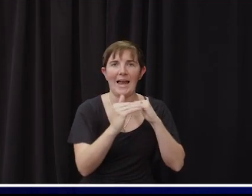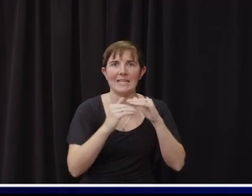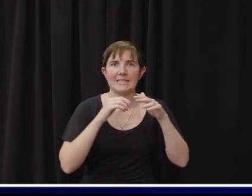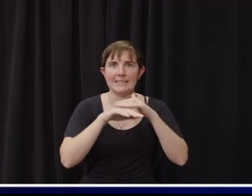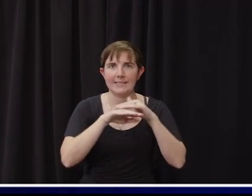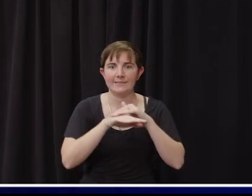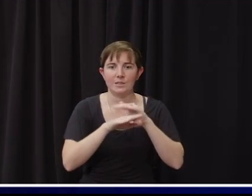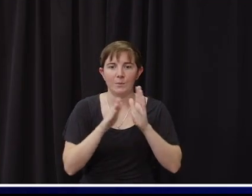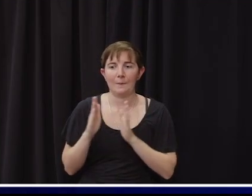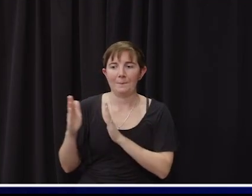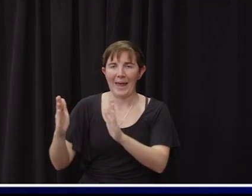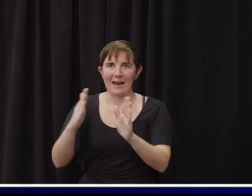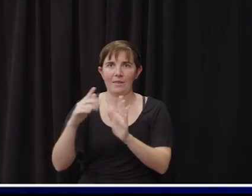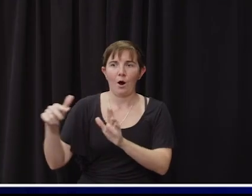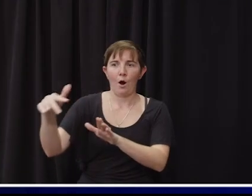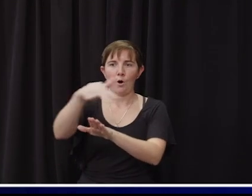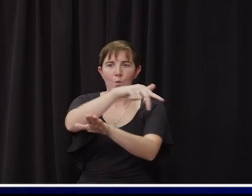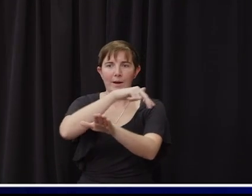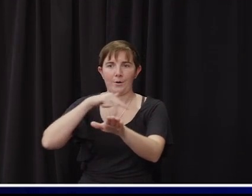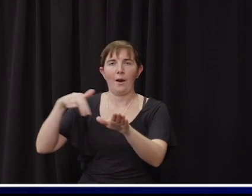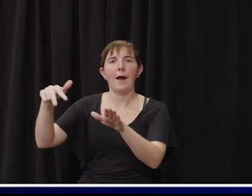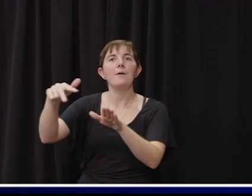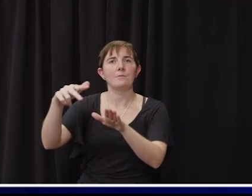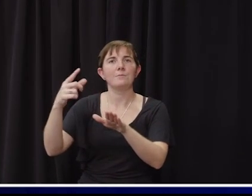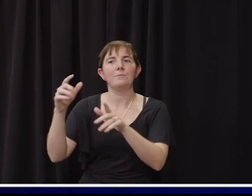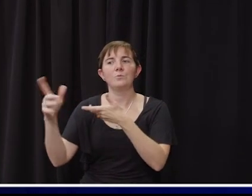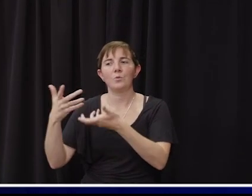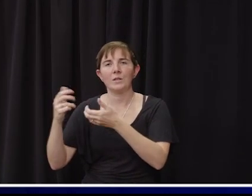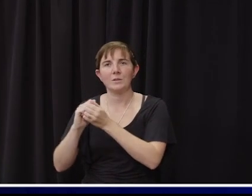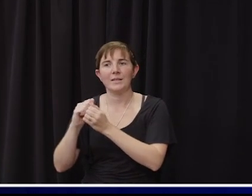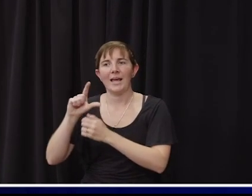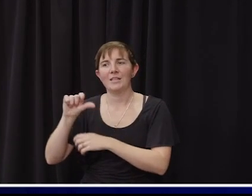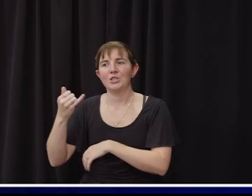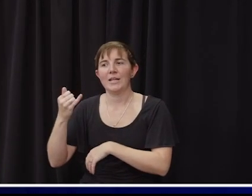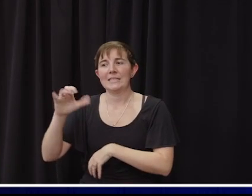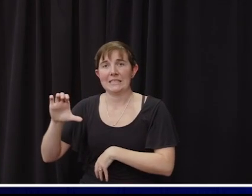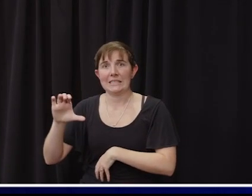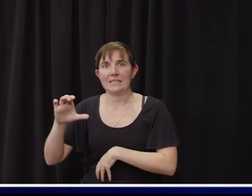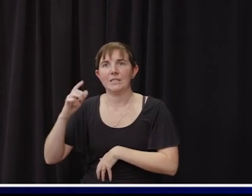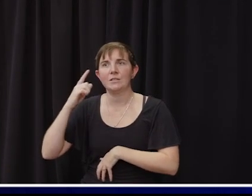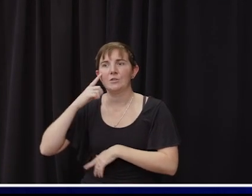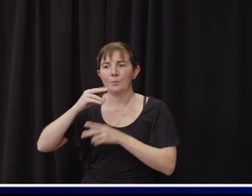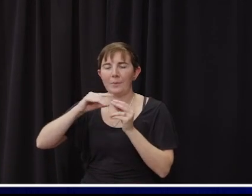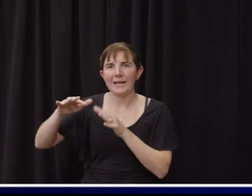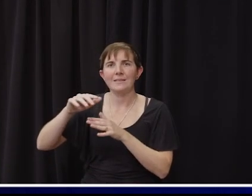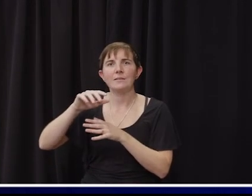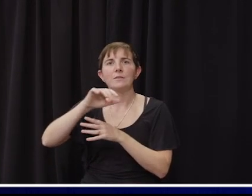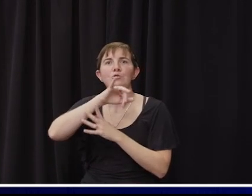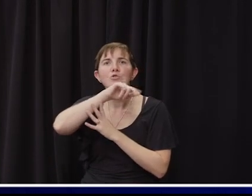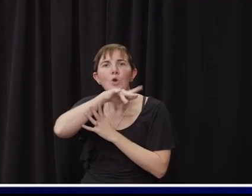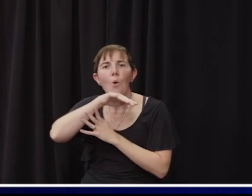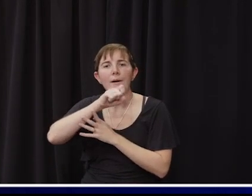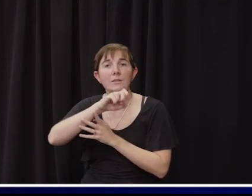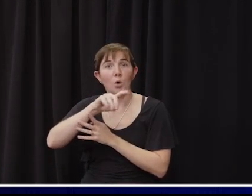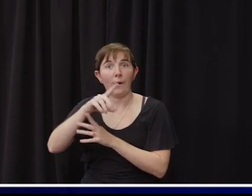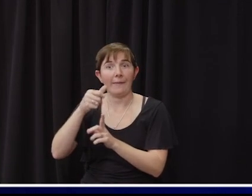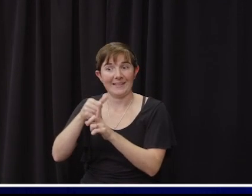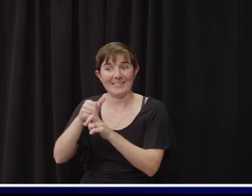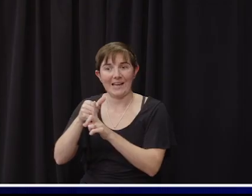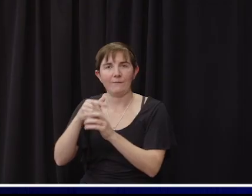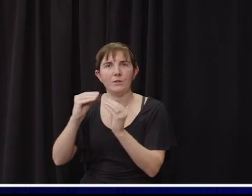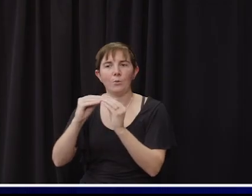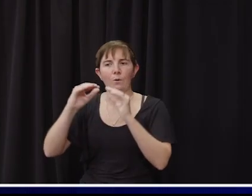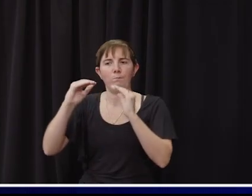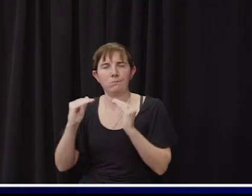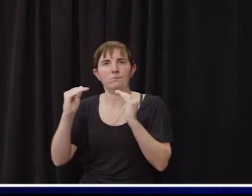path all the way around the garden, but we've also worked with LJC to plan the soils so that they're actually more solid than typical